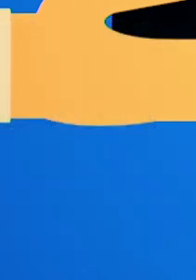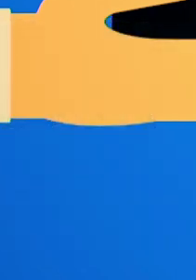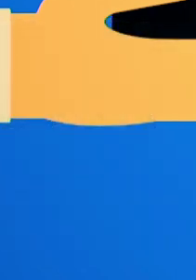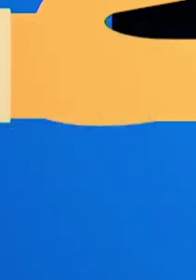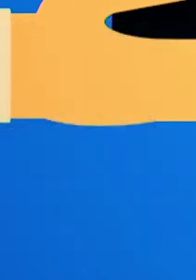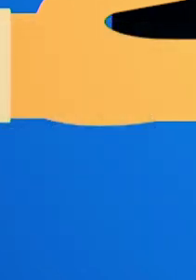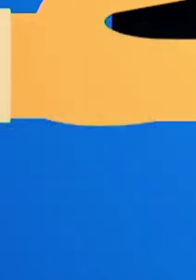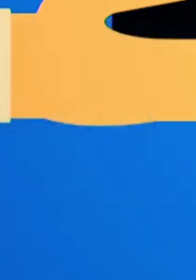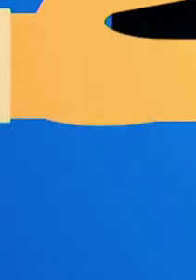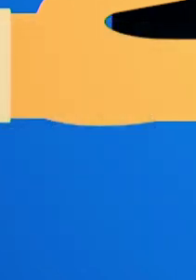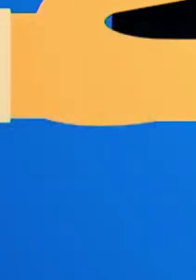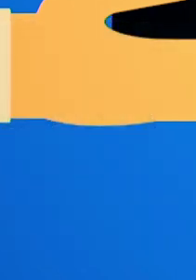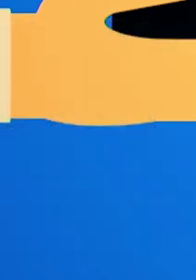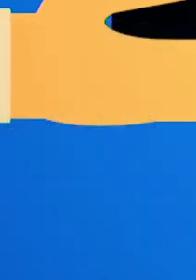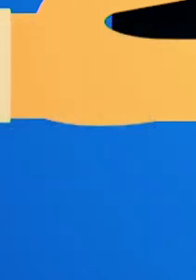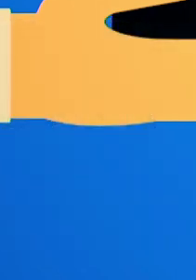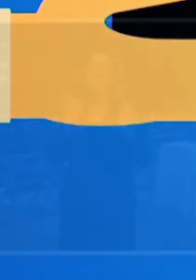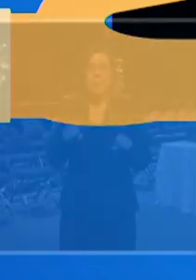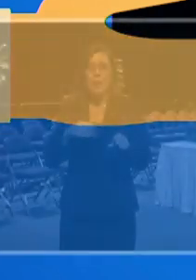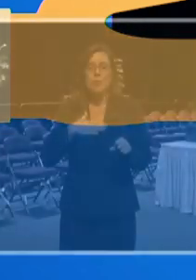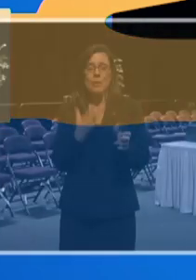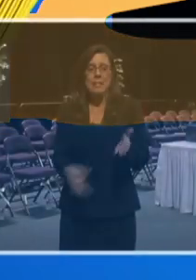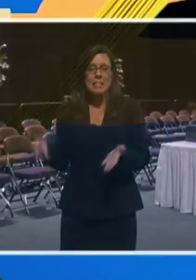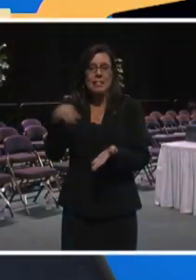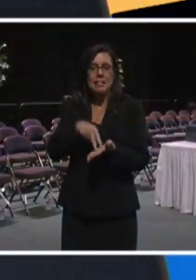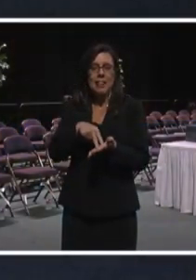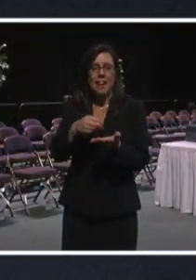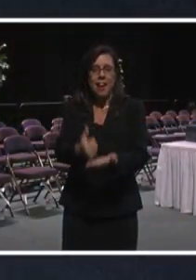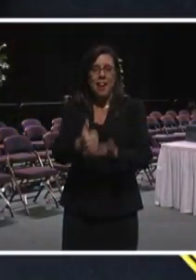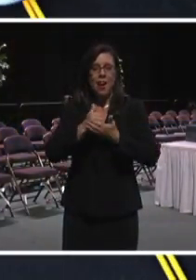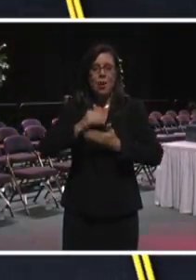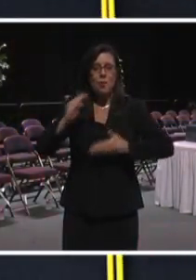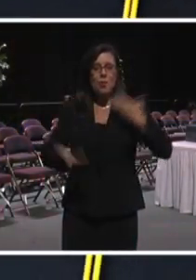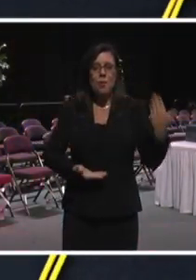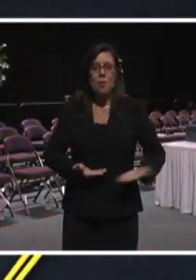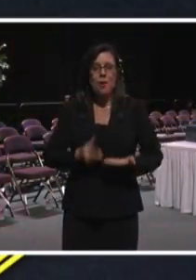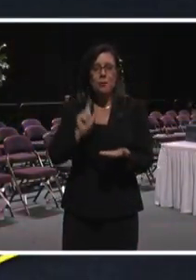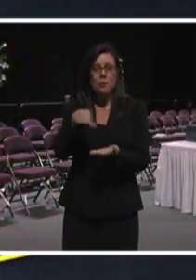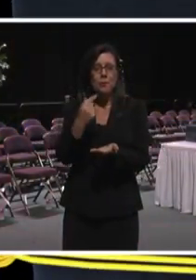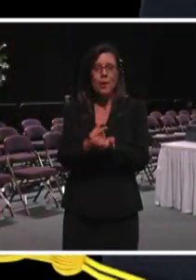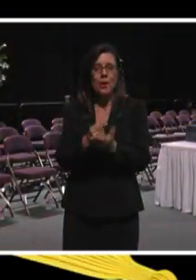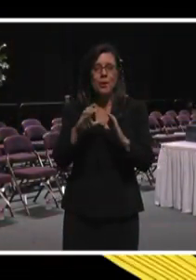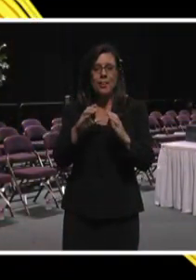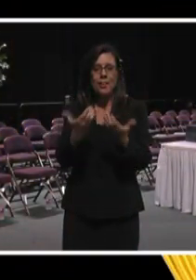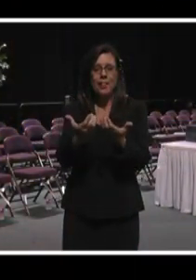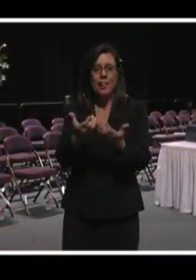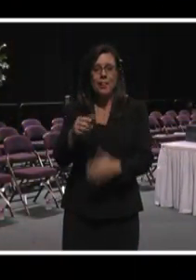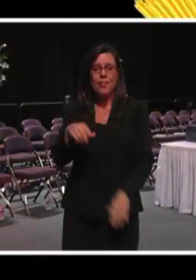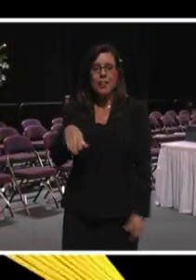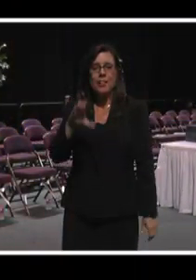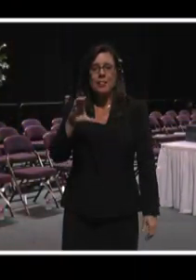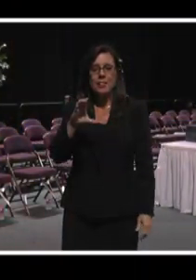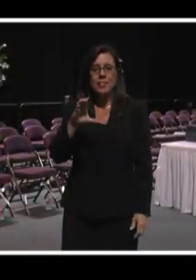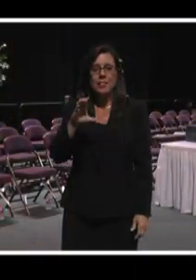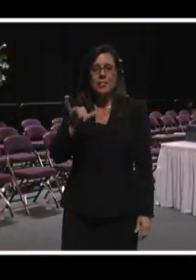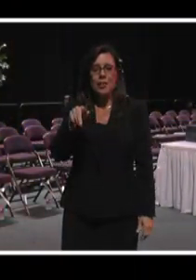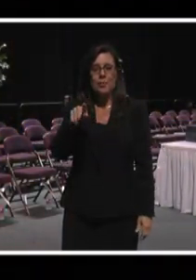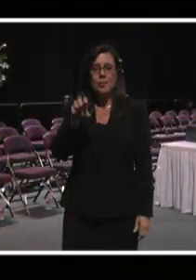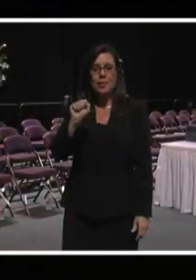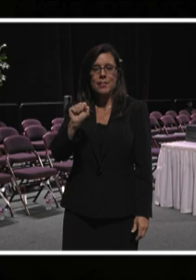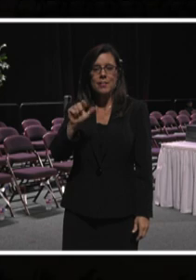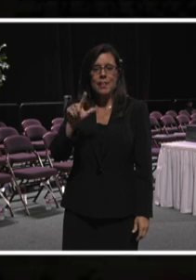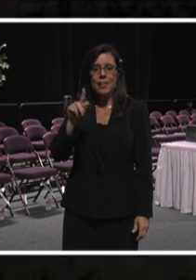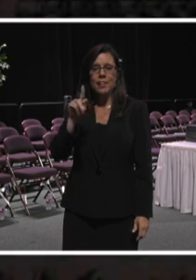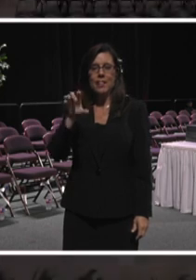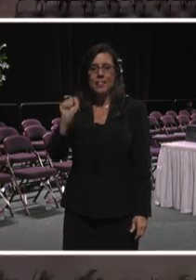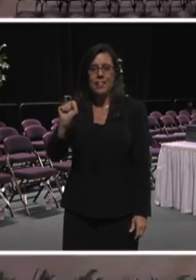As you are able, please stand to help us welcome our graduating class of Cypress Lakes High School.